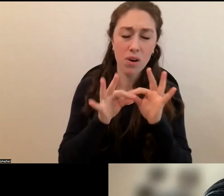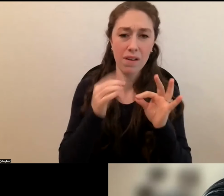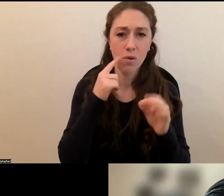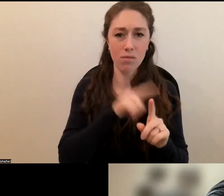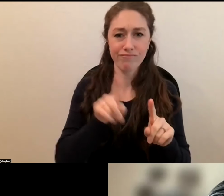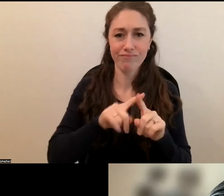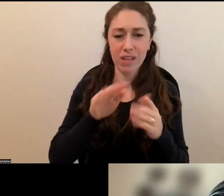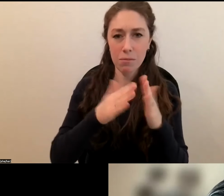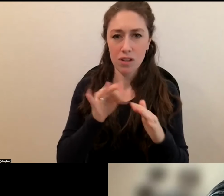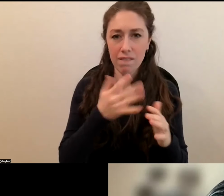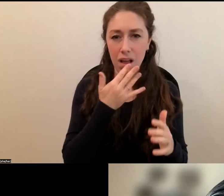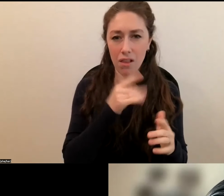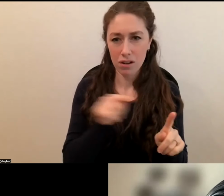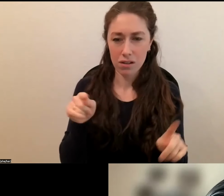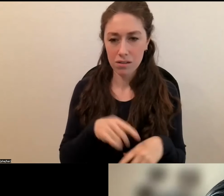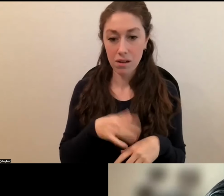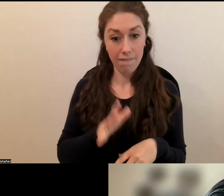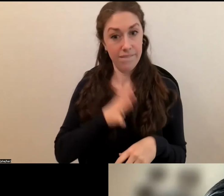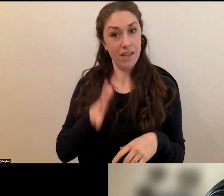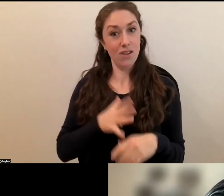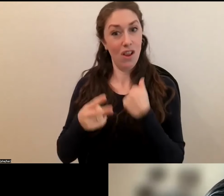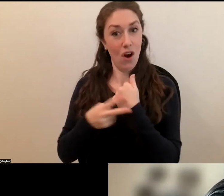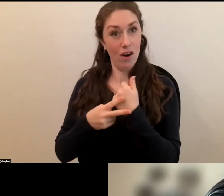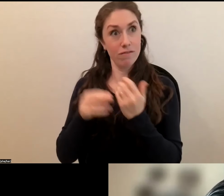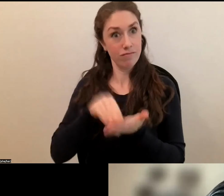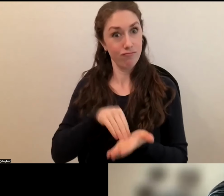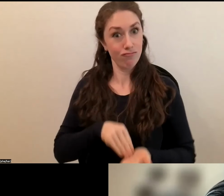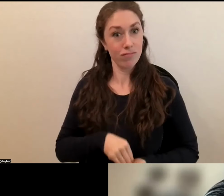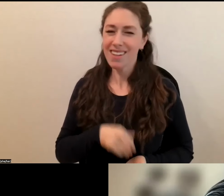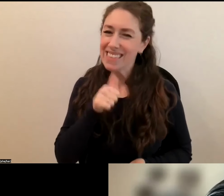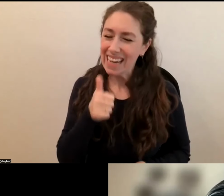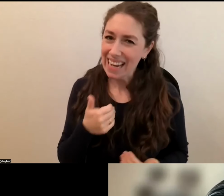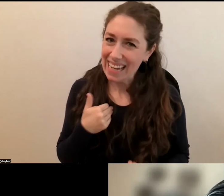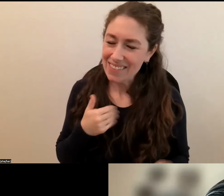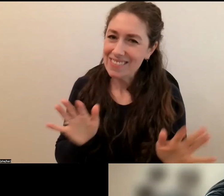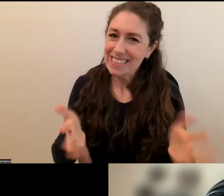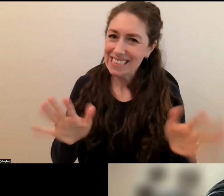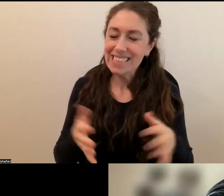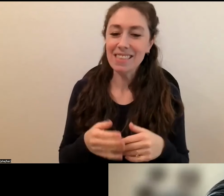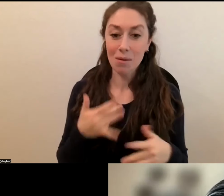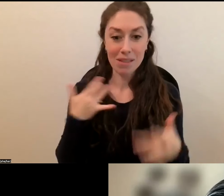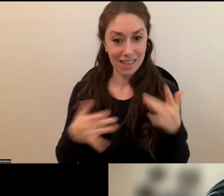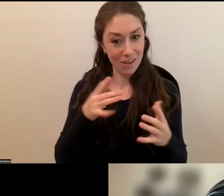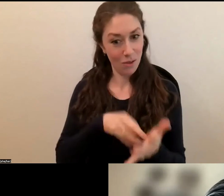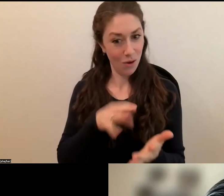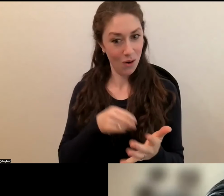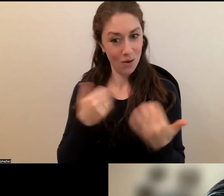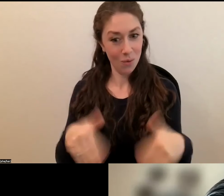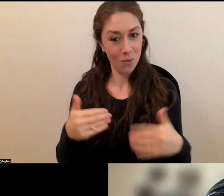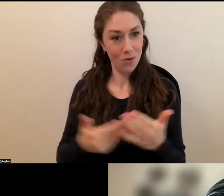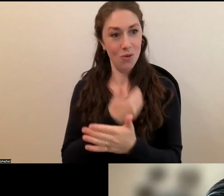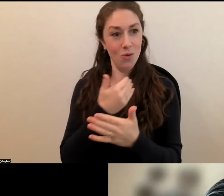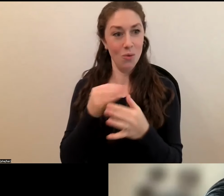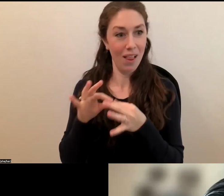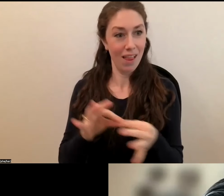of official archives don't necessarily exist. So I'm really excited to learn about this new